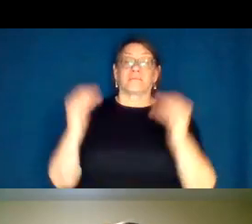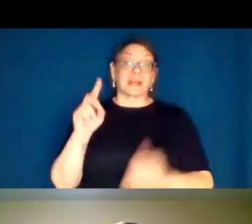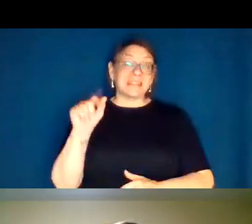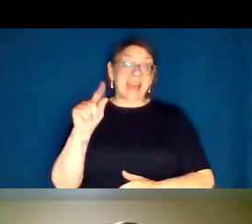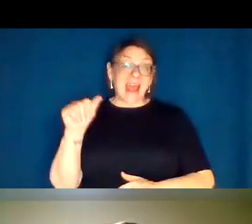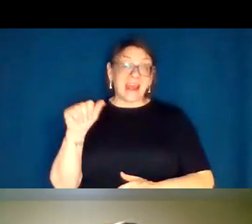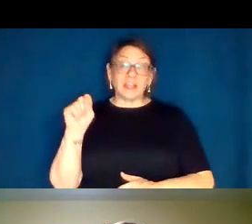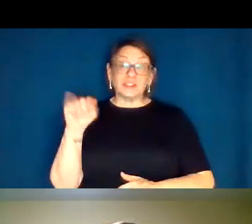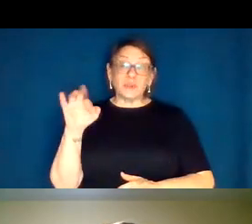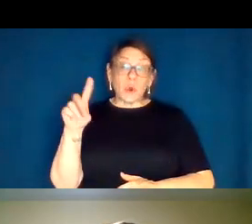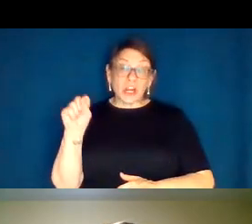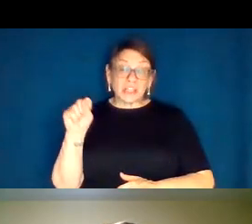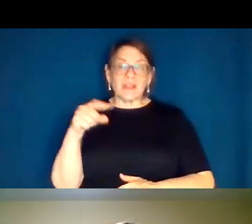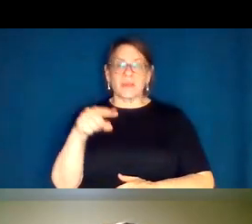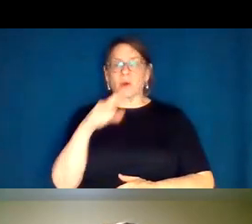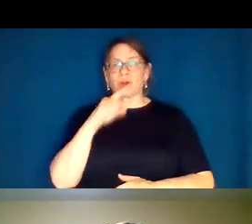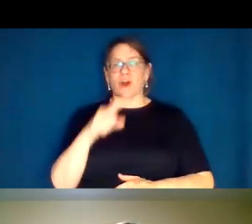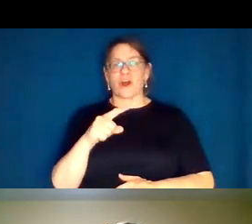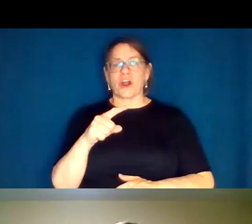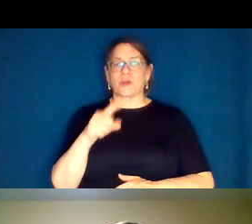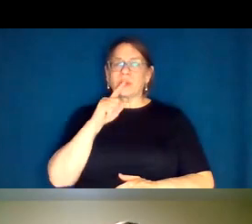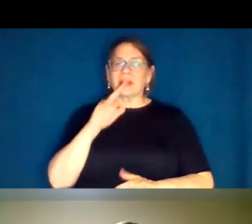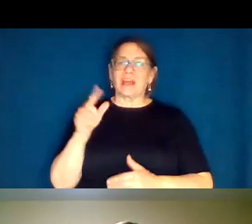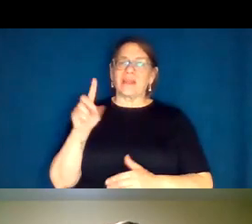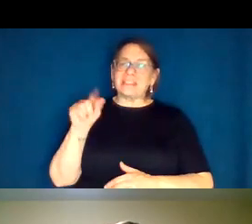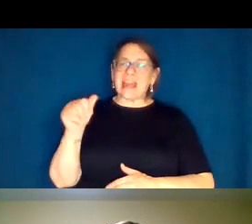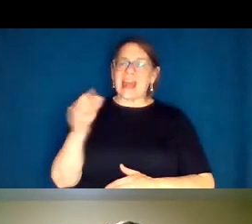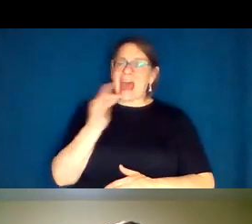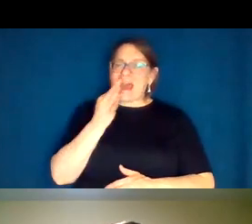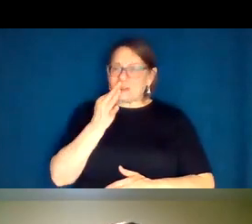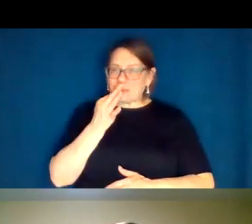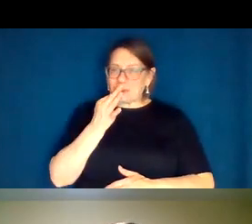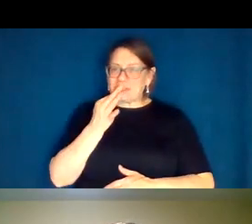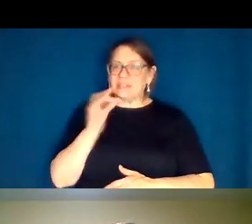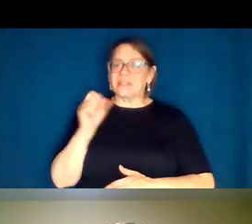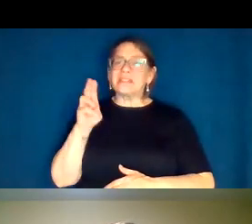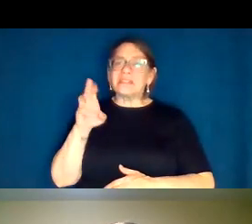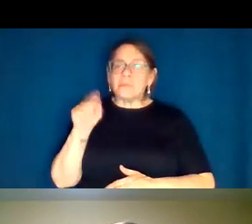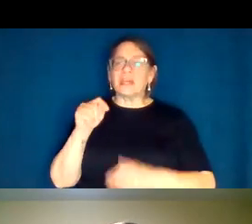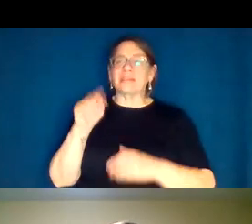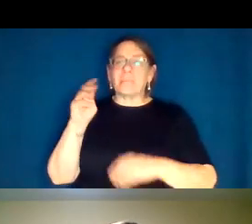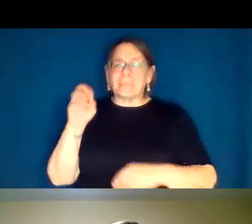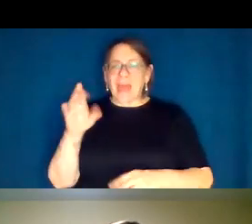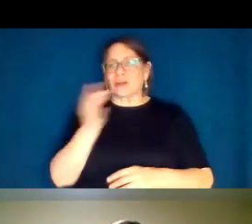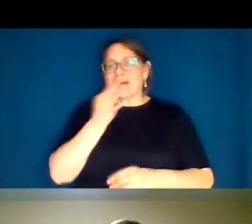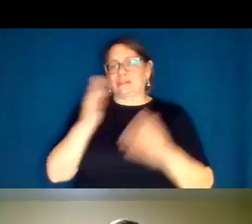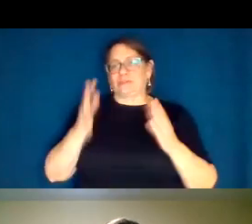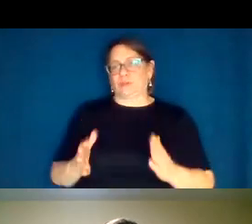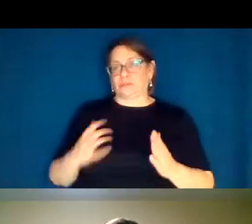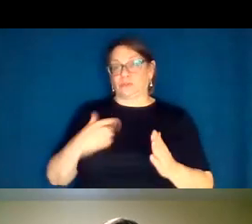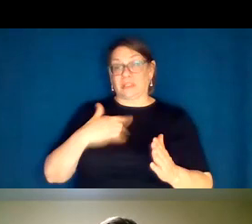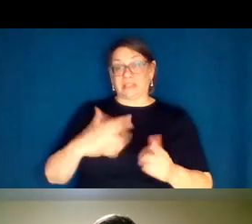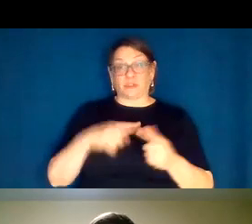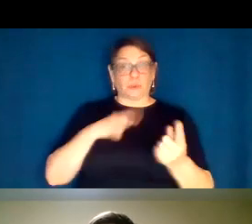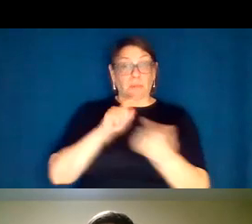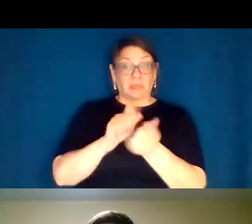experts and tend to be much closer to the data. So we meet with this group on a monthly basis. And within